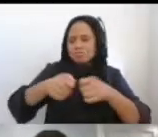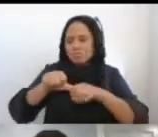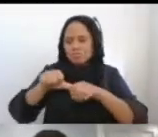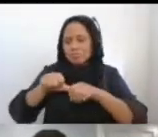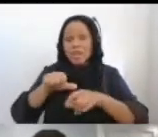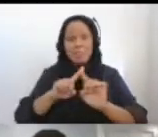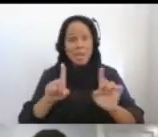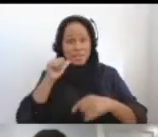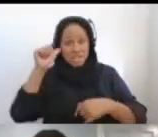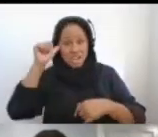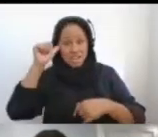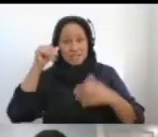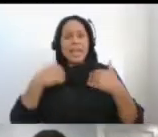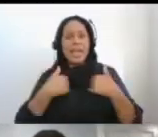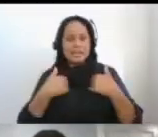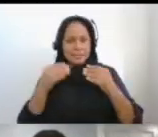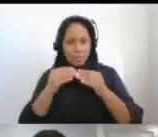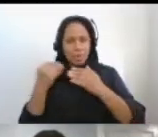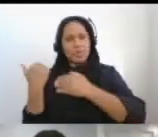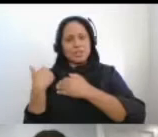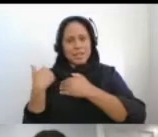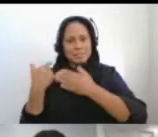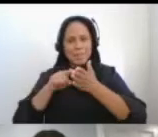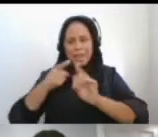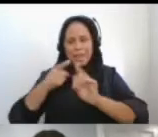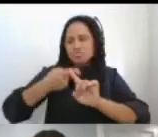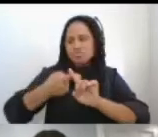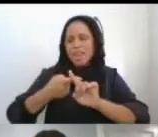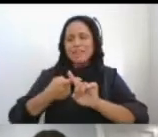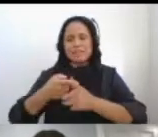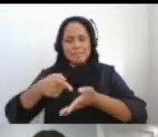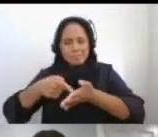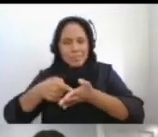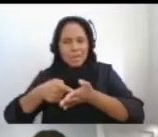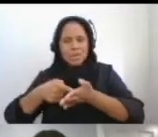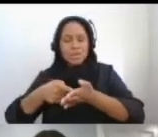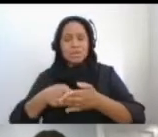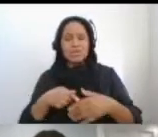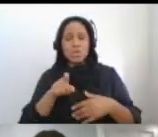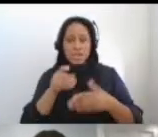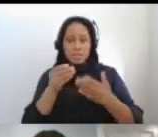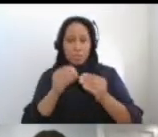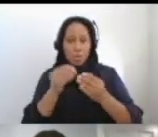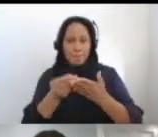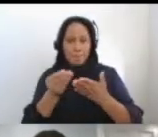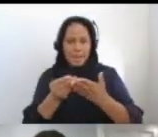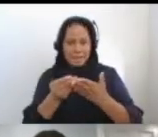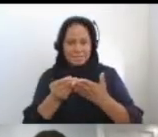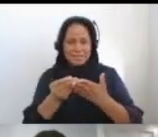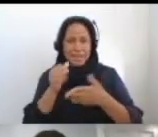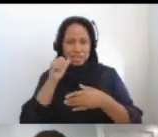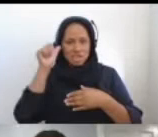that responsibility of paying for your own rent. So you need a little more money to do that stuff as an adult. The other thing